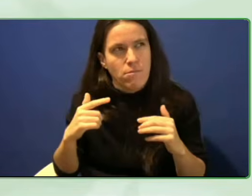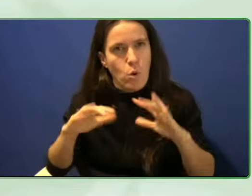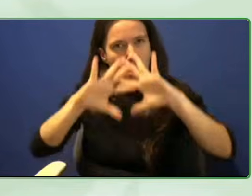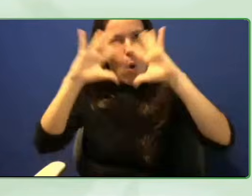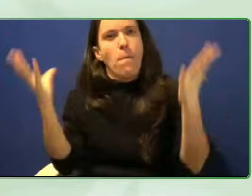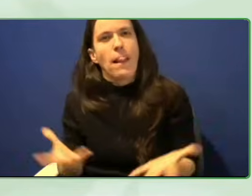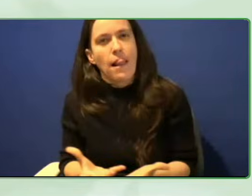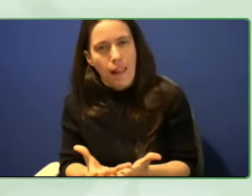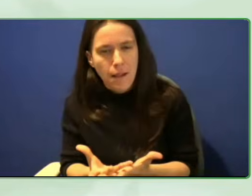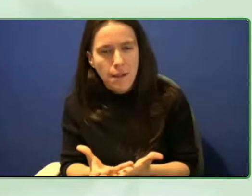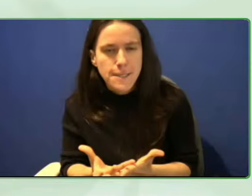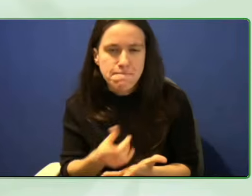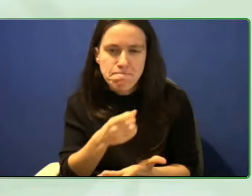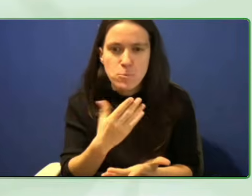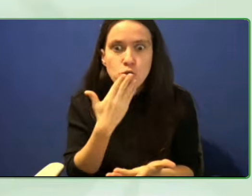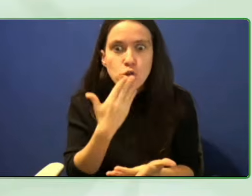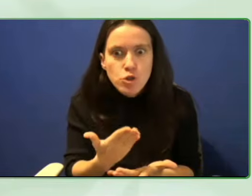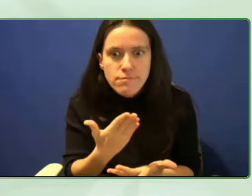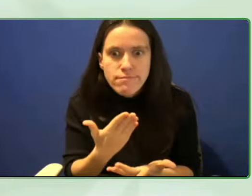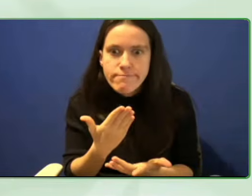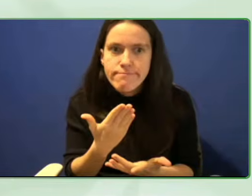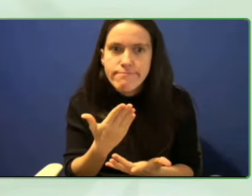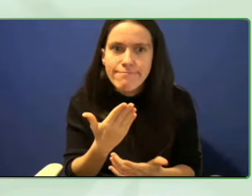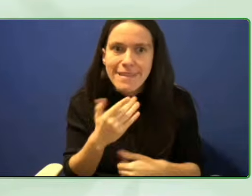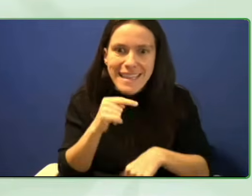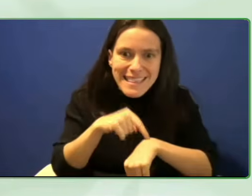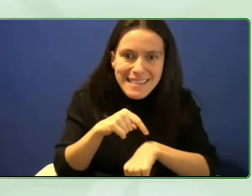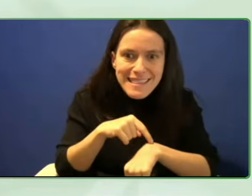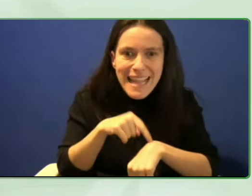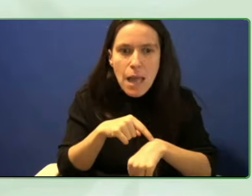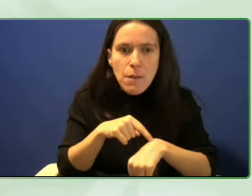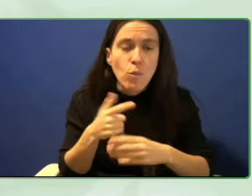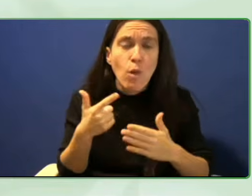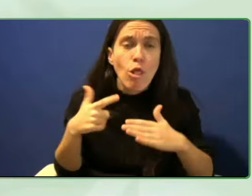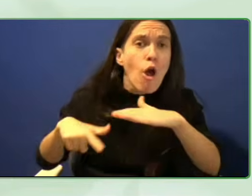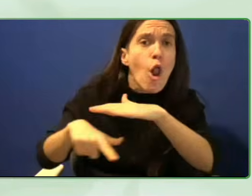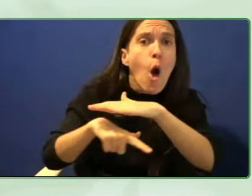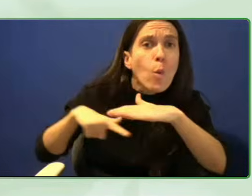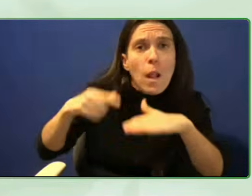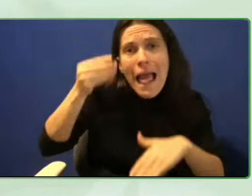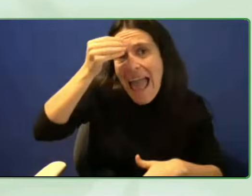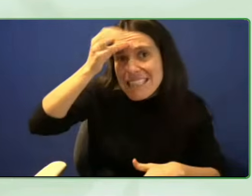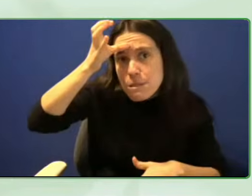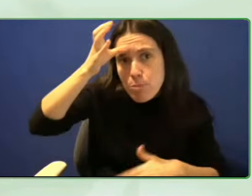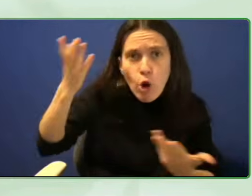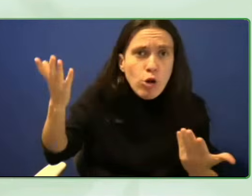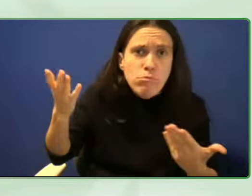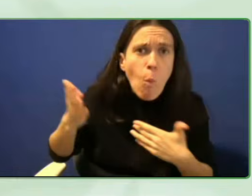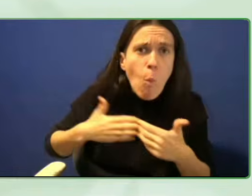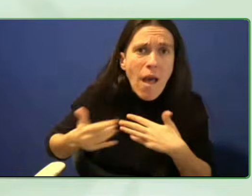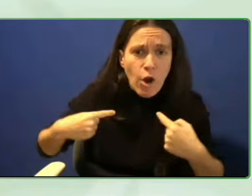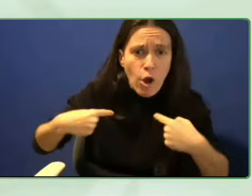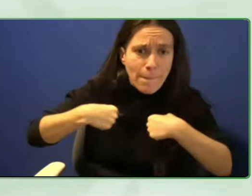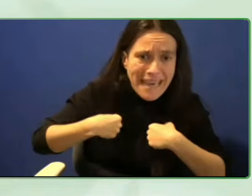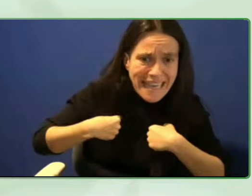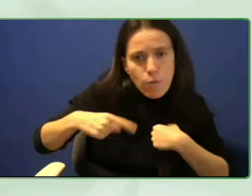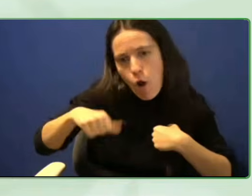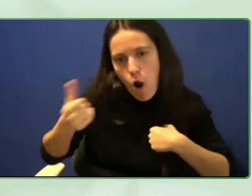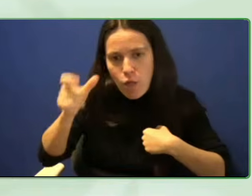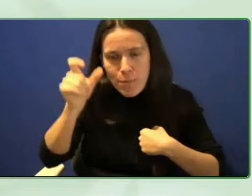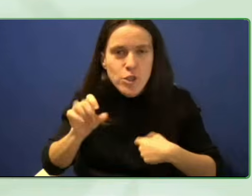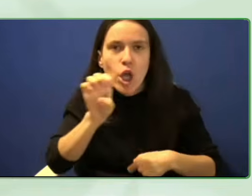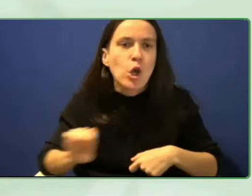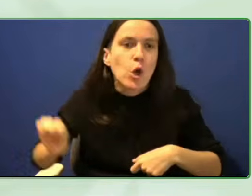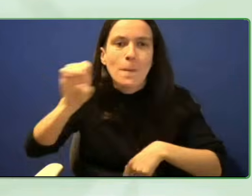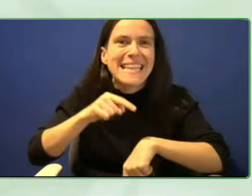It's fine to book time with a local expert, myself or whoever, if you're in like a European time zone, but if you're getting